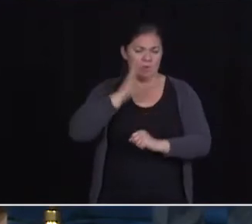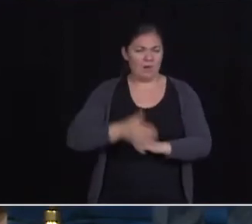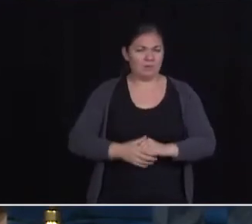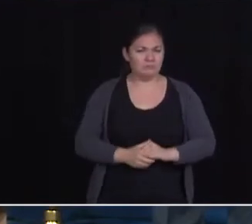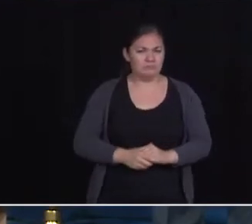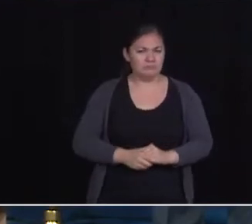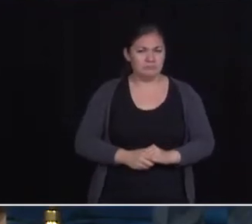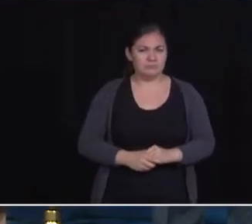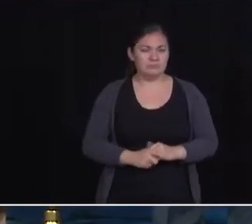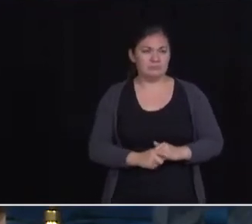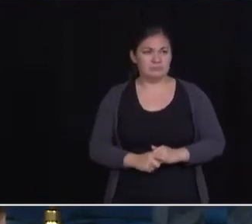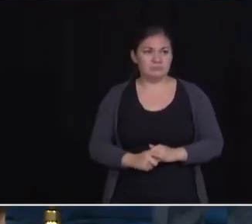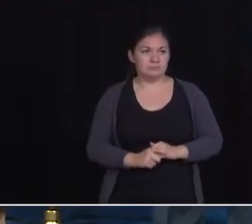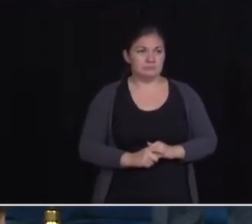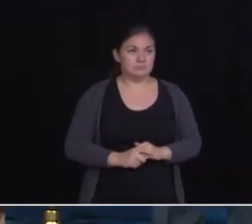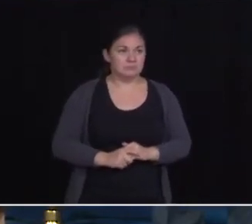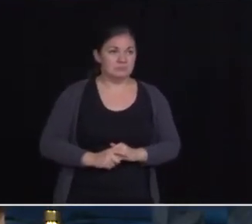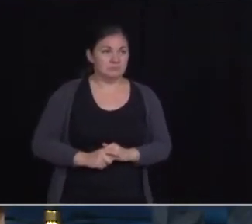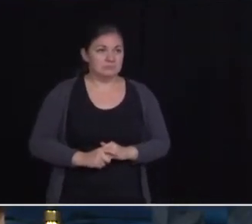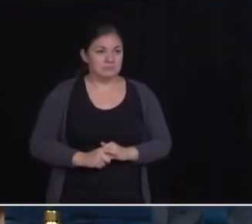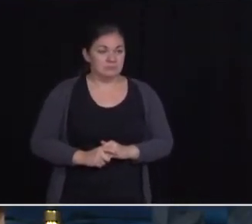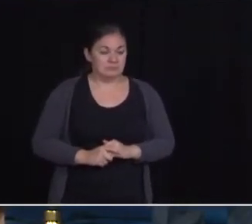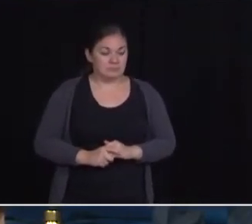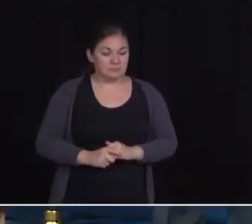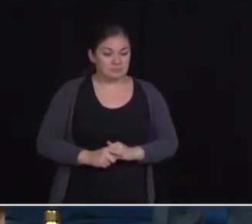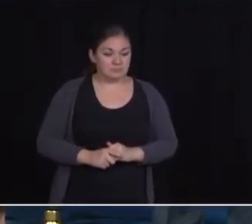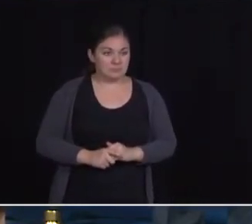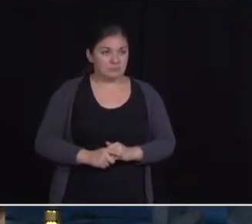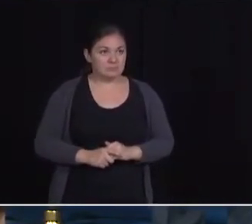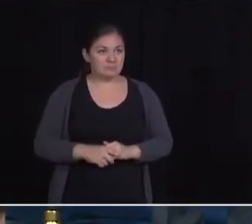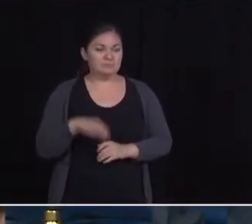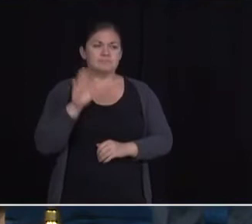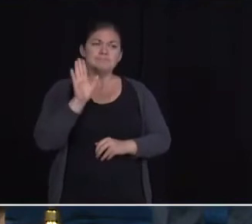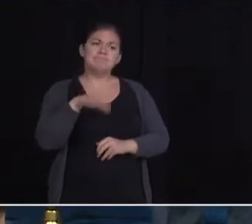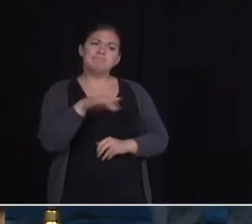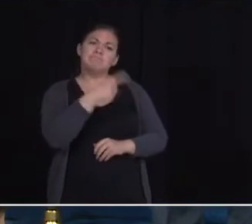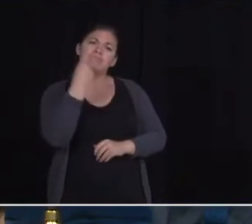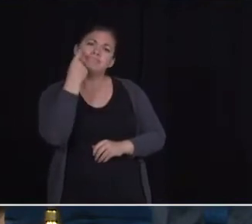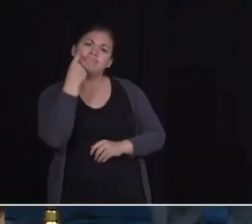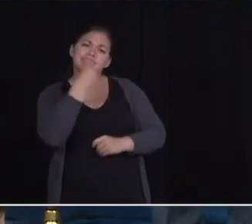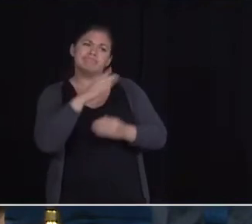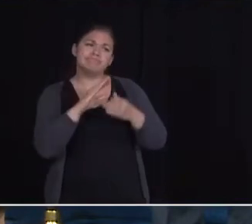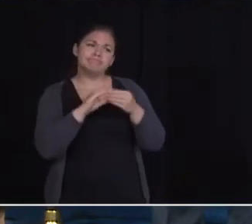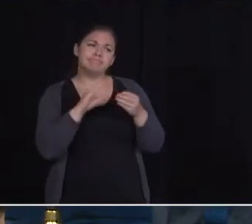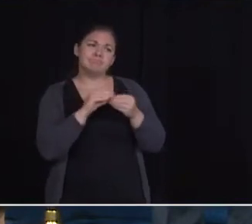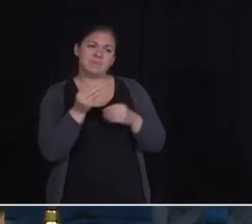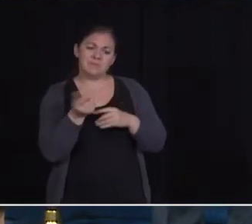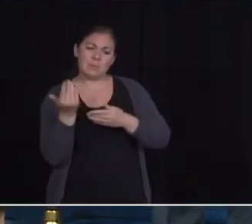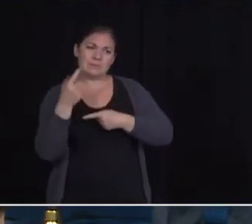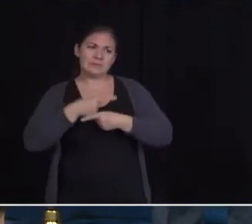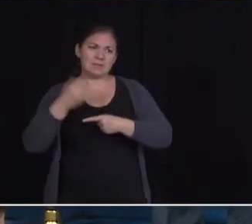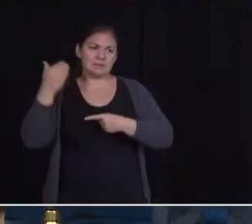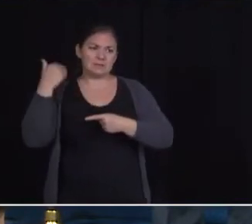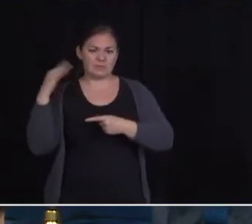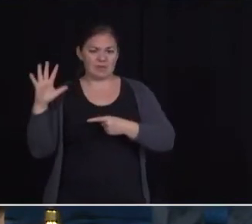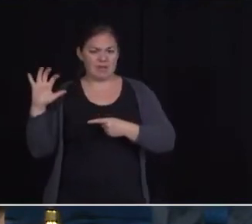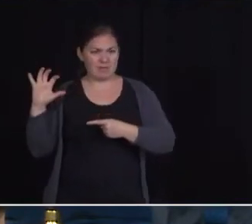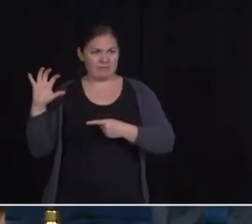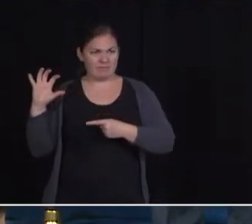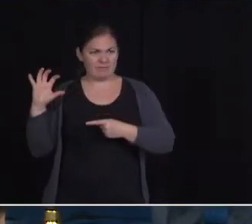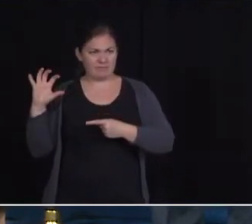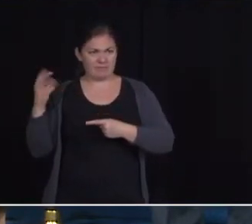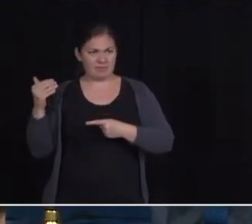Premier, as you mentioned, just a few days ago, we were at 500 cases a day. I think it was on Tuesday you